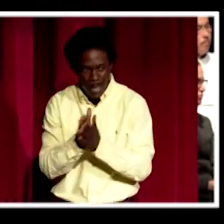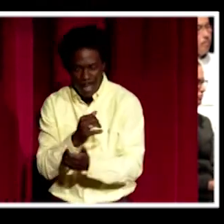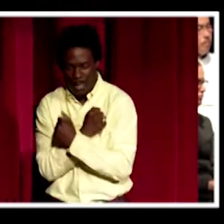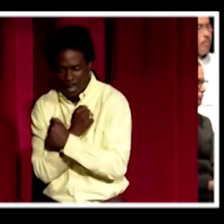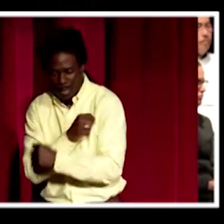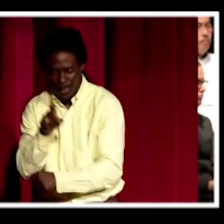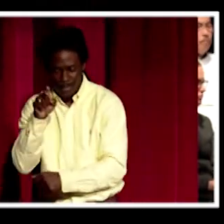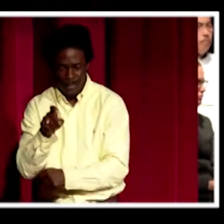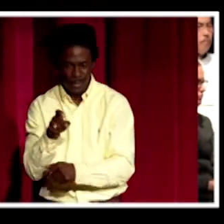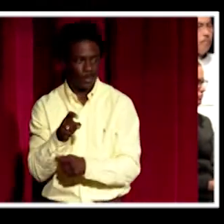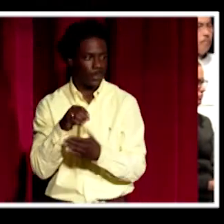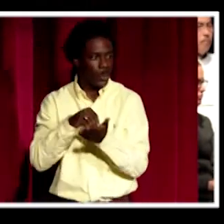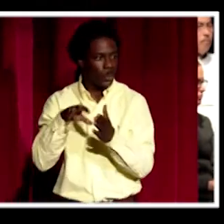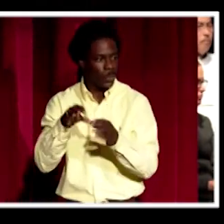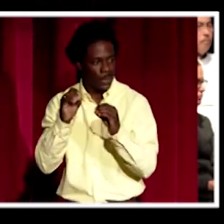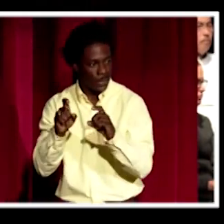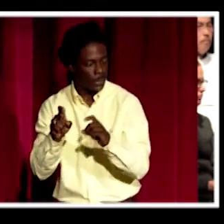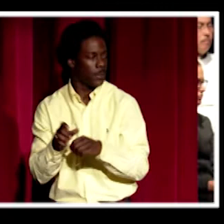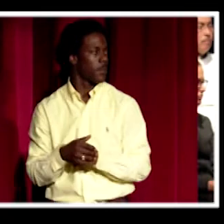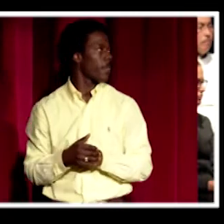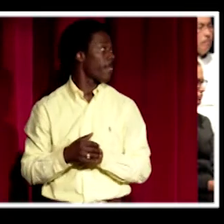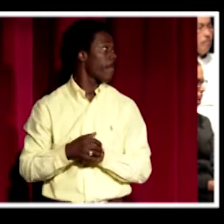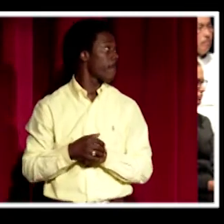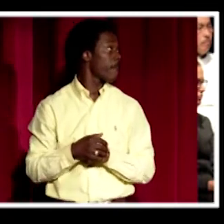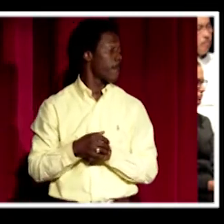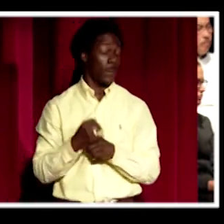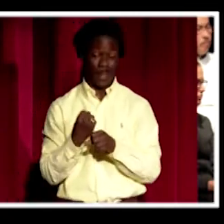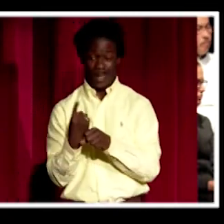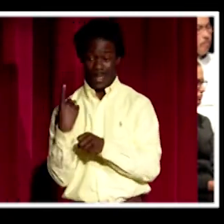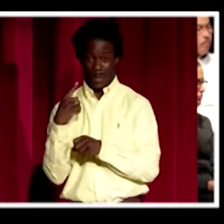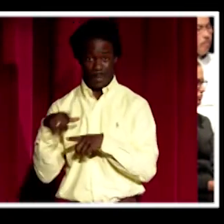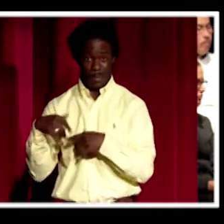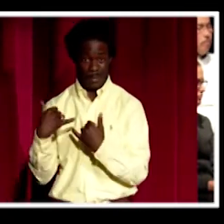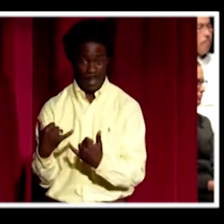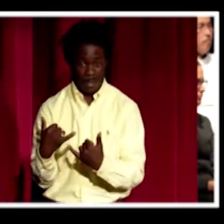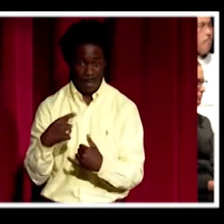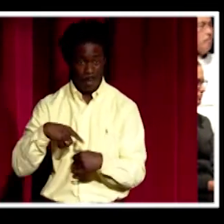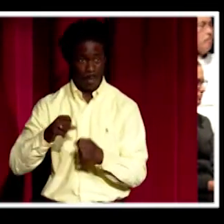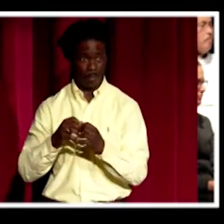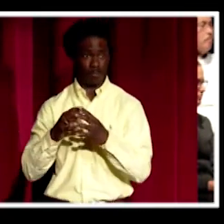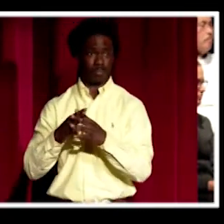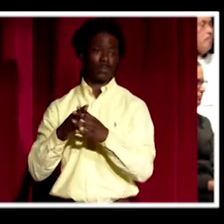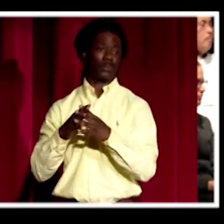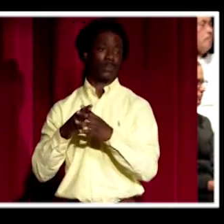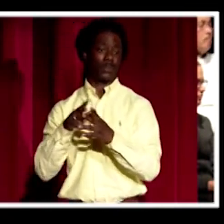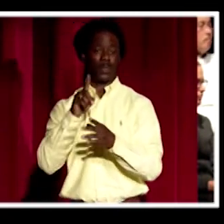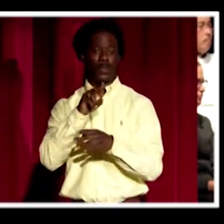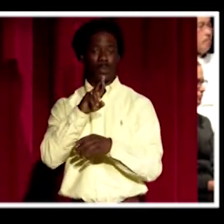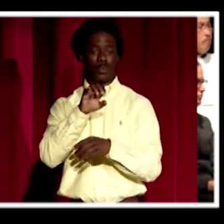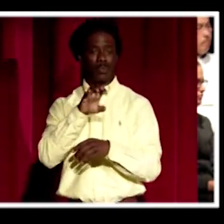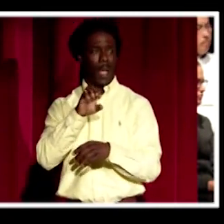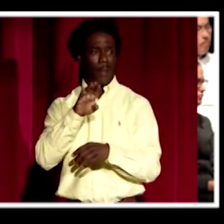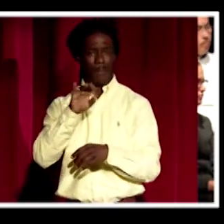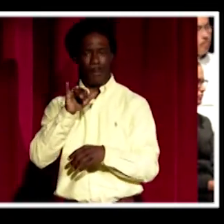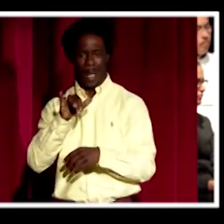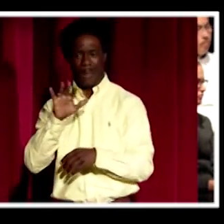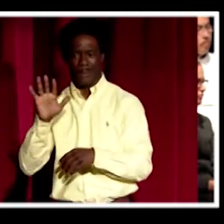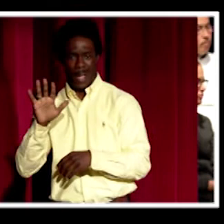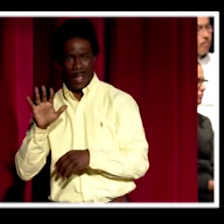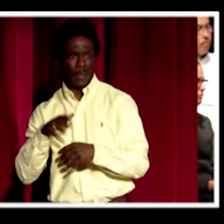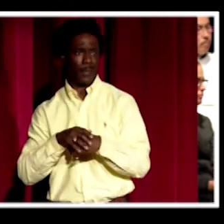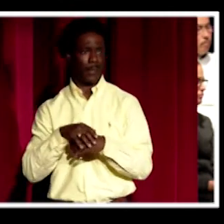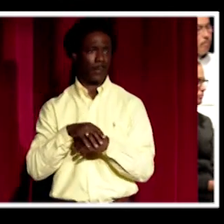that our students need and deserve. In just the past year, we have launched Thrive by 5, My Child